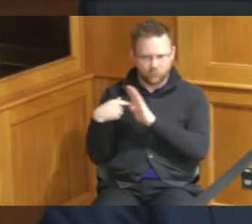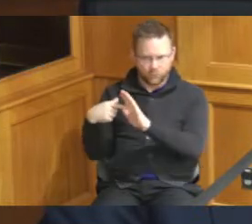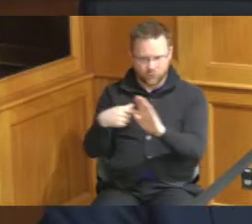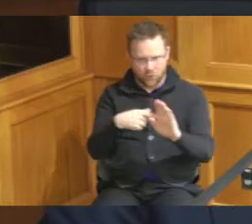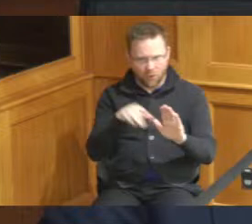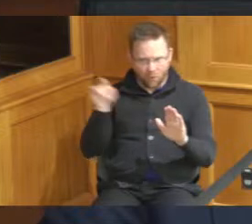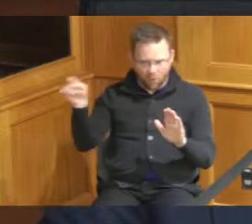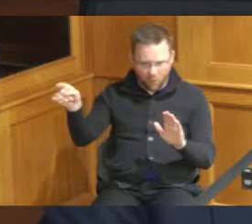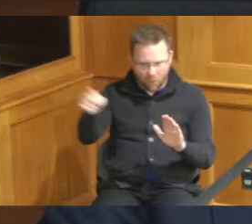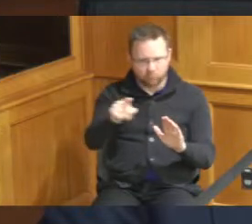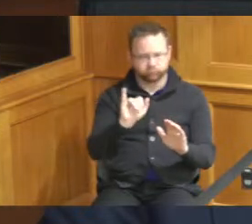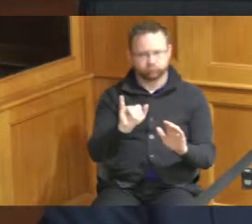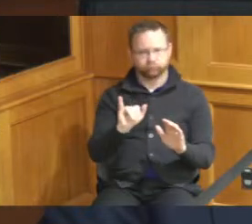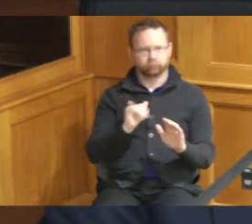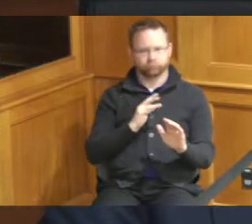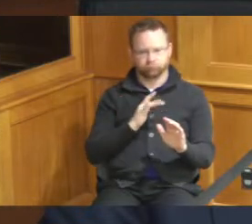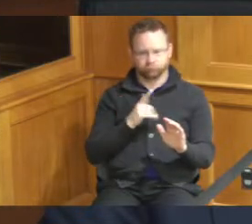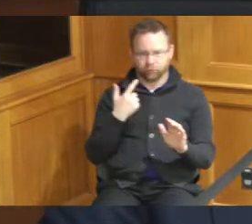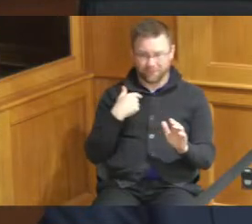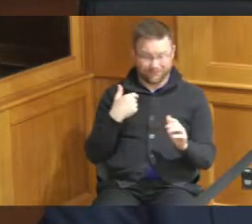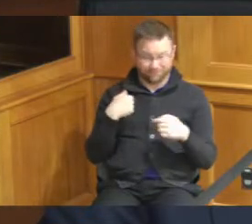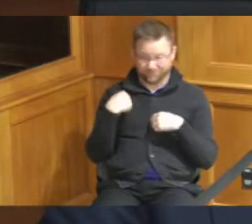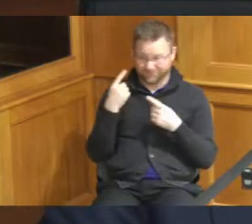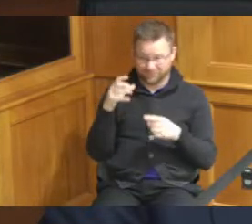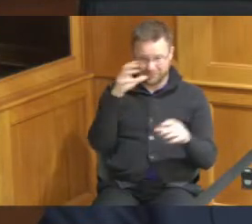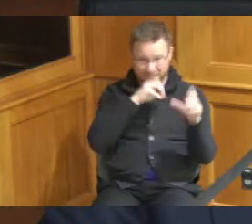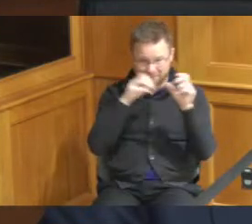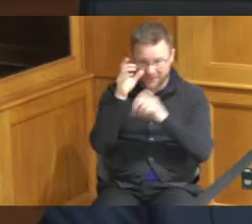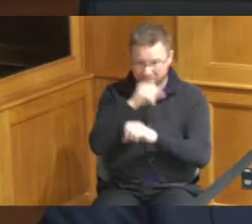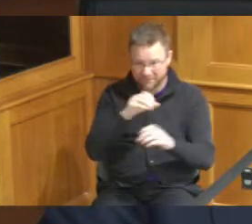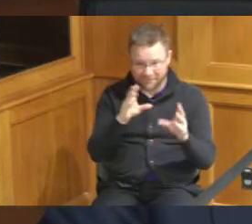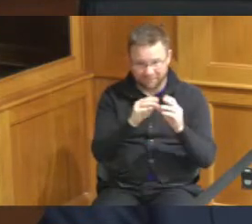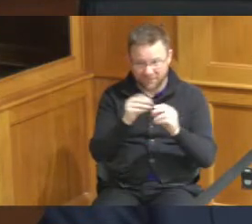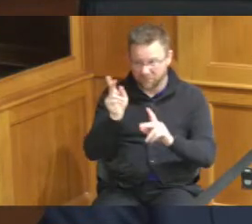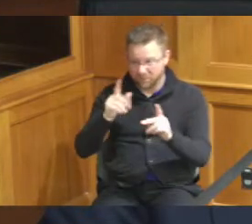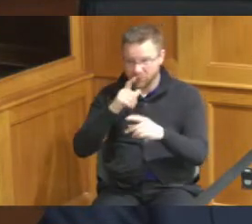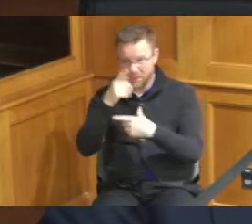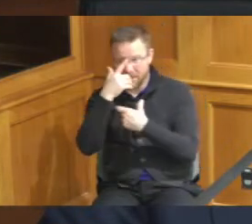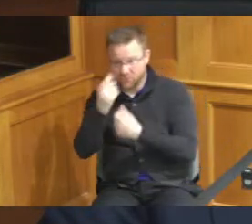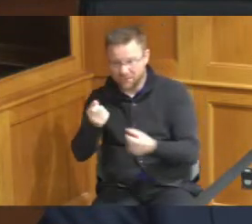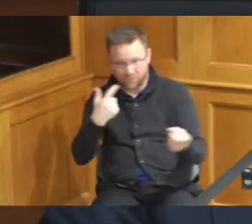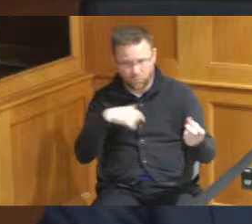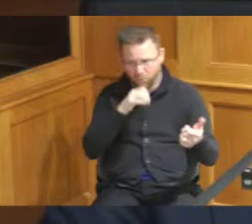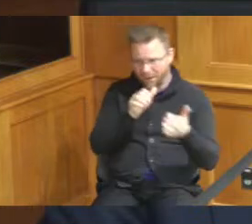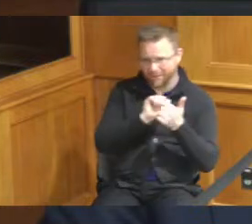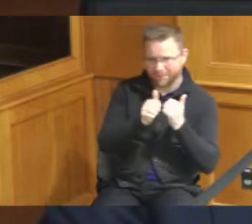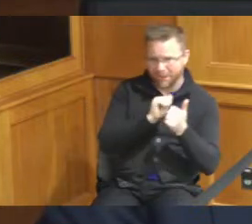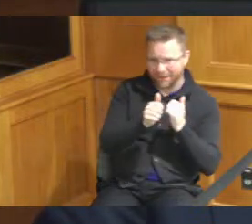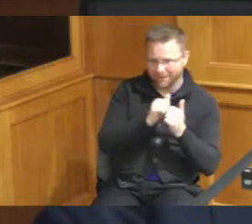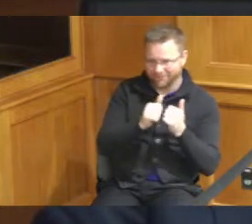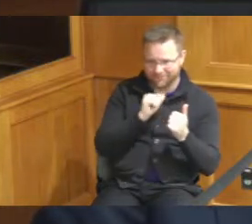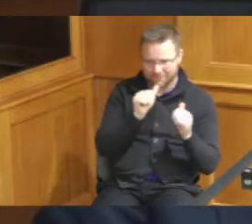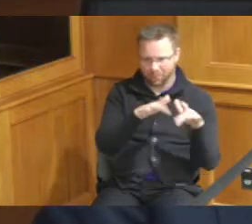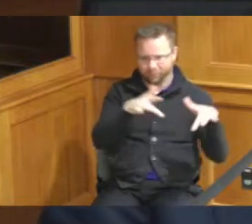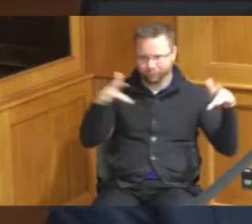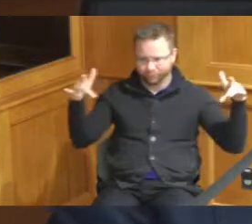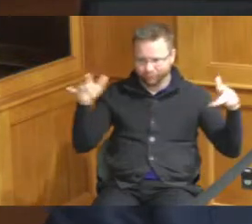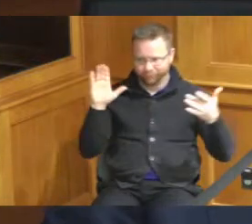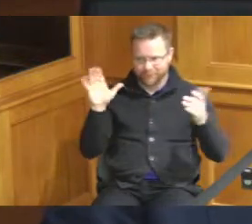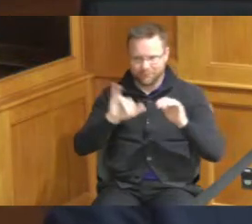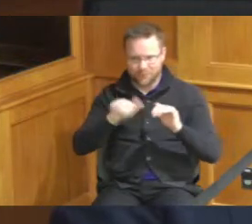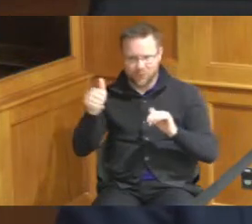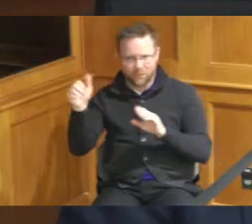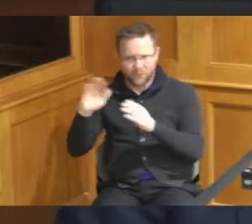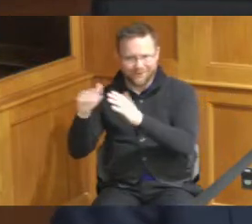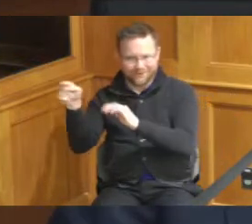for the conventions that we've been missing over the last decade because we're not competing with our competitive set. And so all of